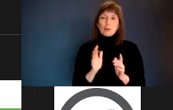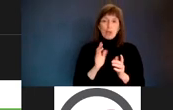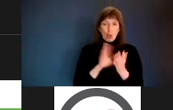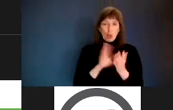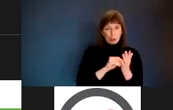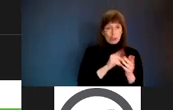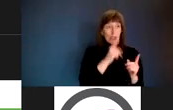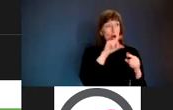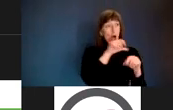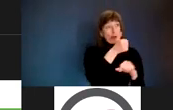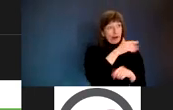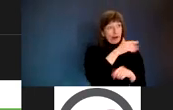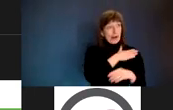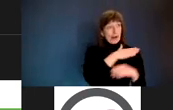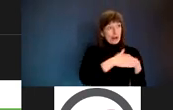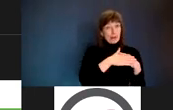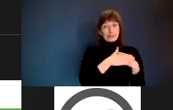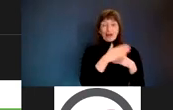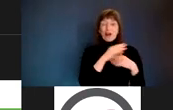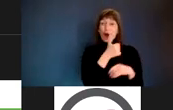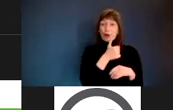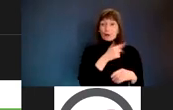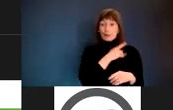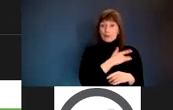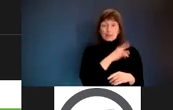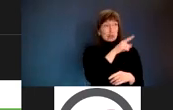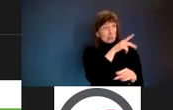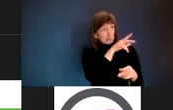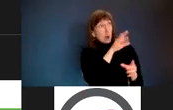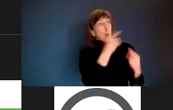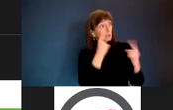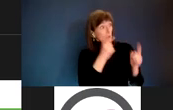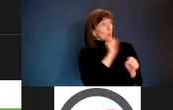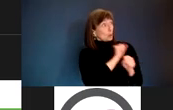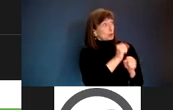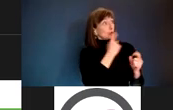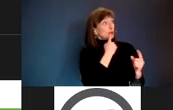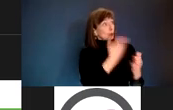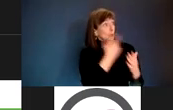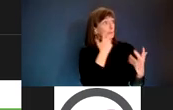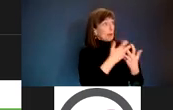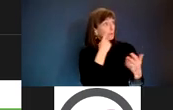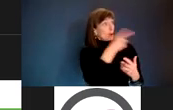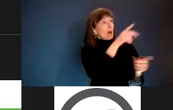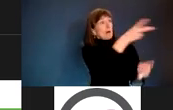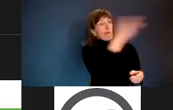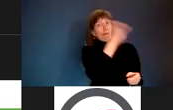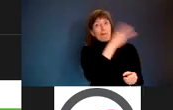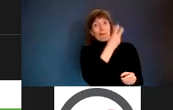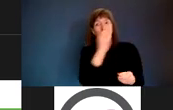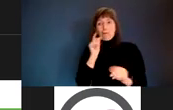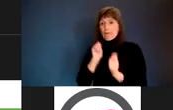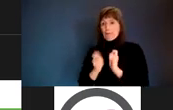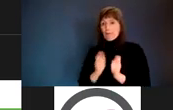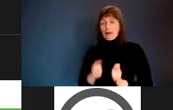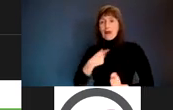well in other jurisdictions and seeing how that's applicable in this particular context. I was part of a presentation a while ago, and